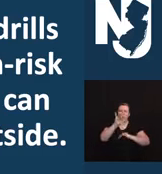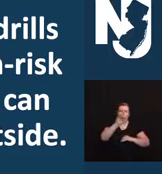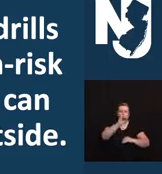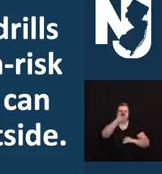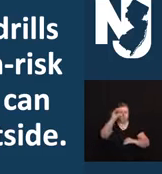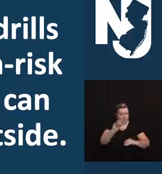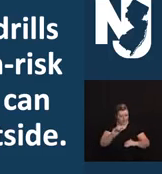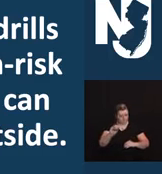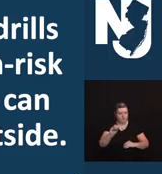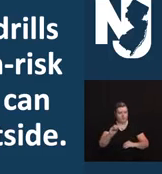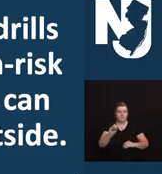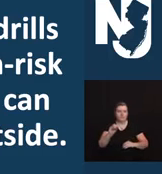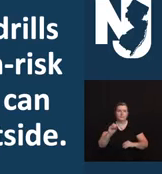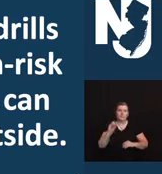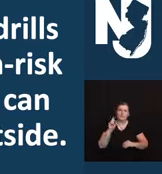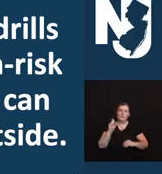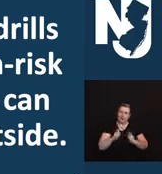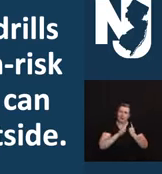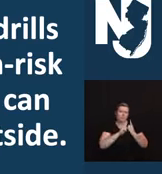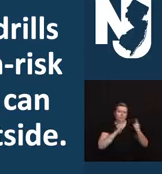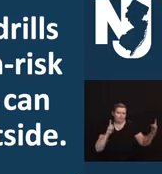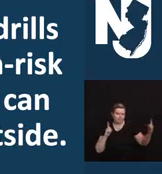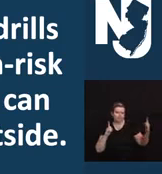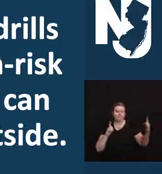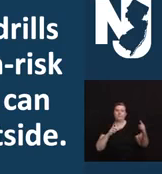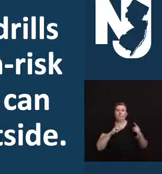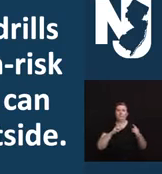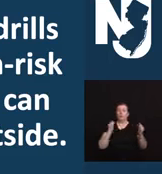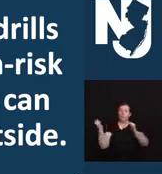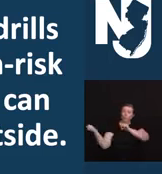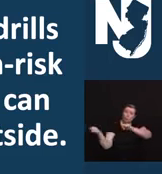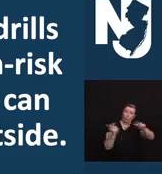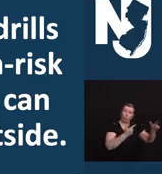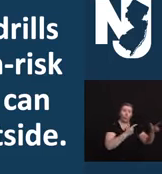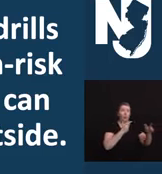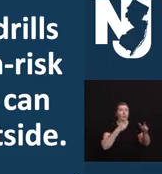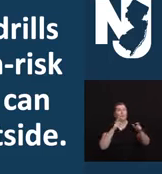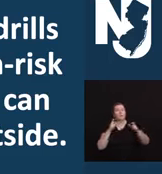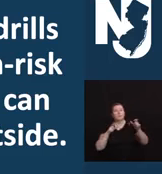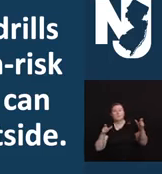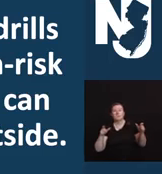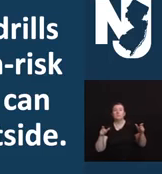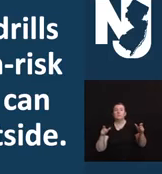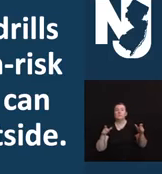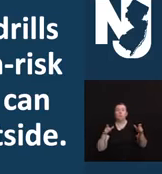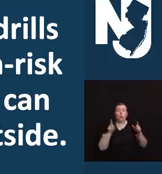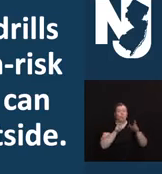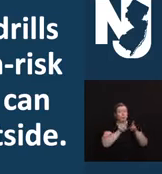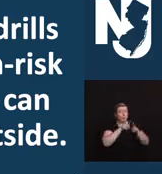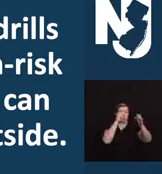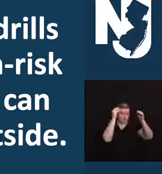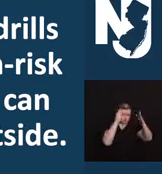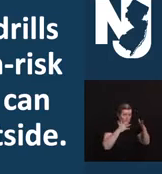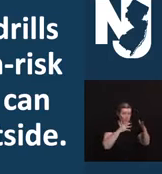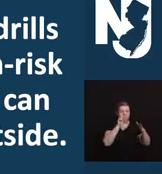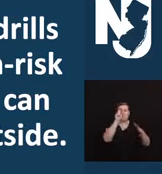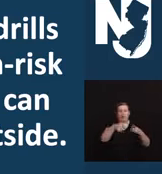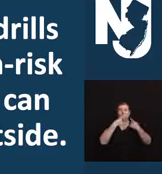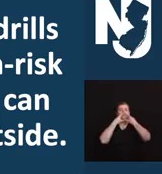observe social distancing, and all participants, including instructors, must be